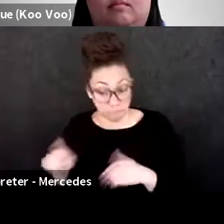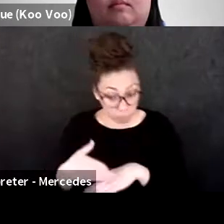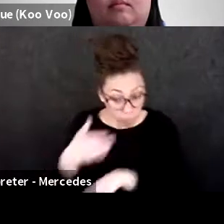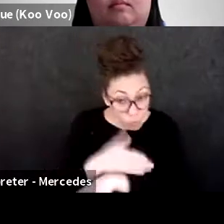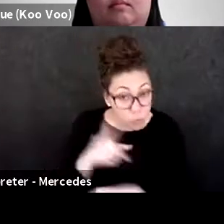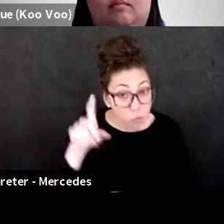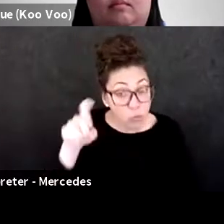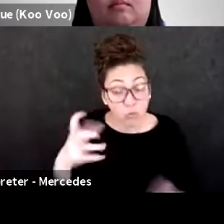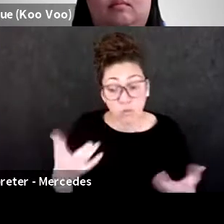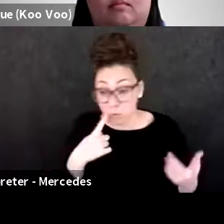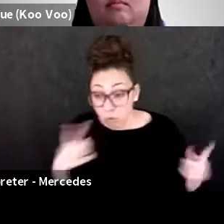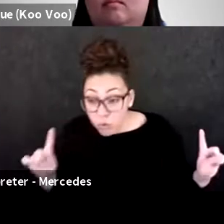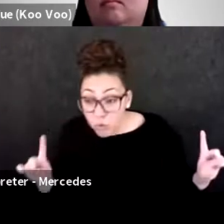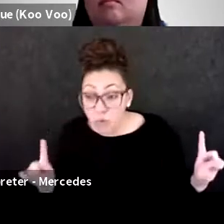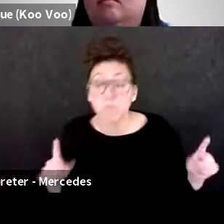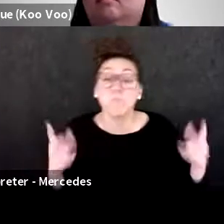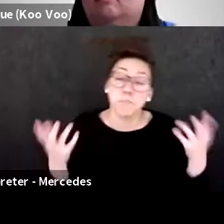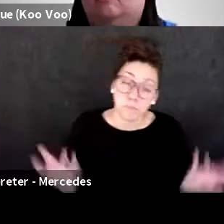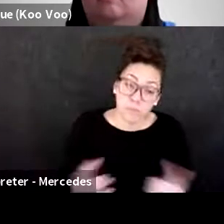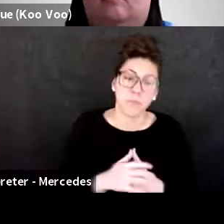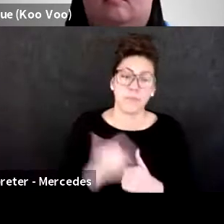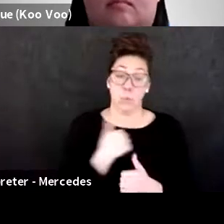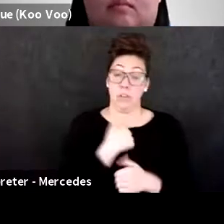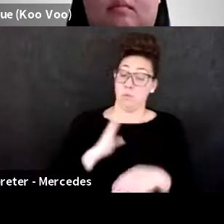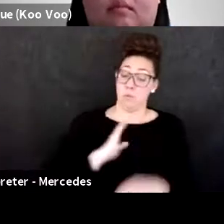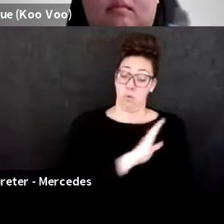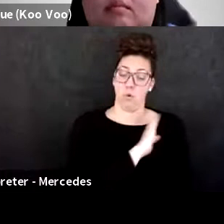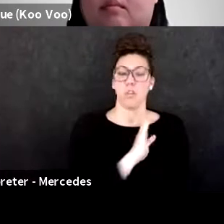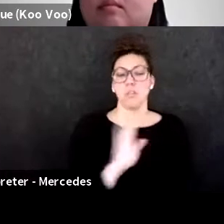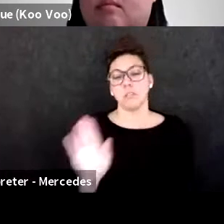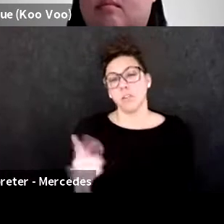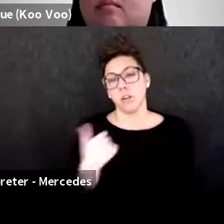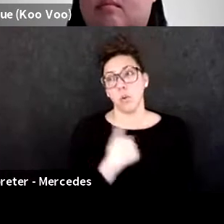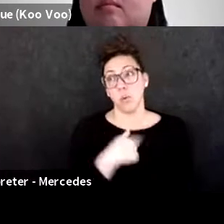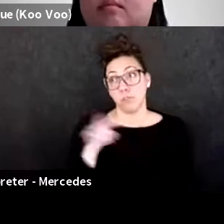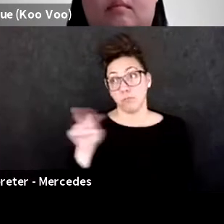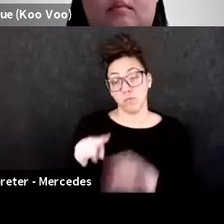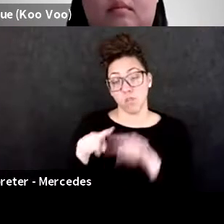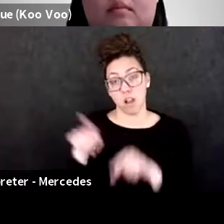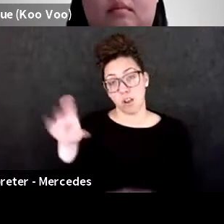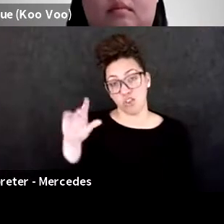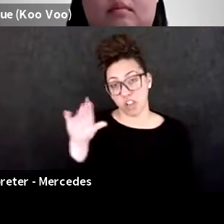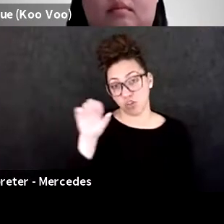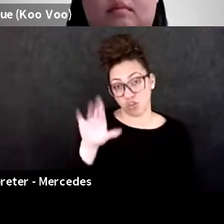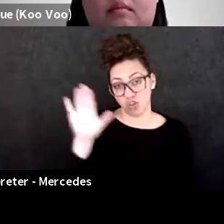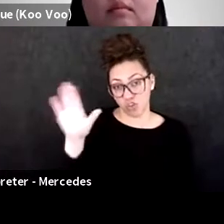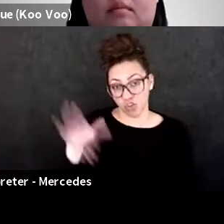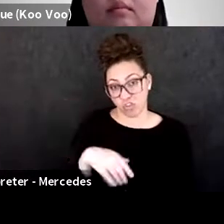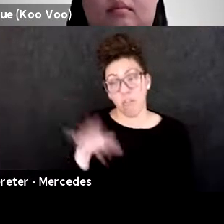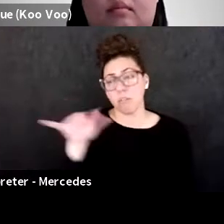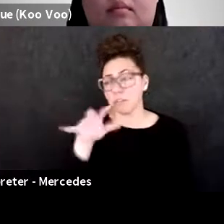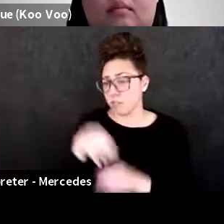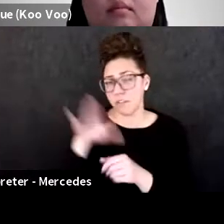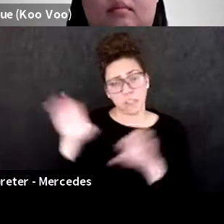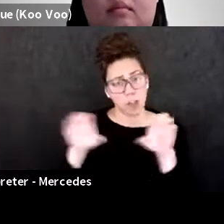hiring have been made. And we, as a board, hold our chancellor responsible for that. And that gets tied into his evaluation process. He